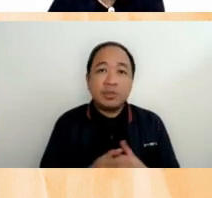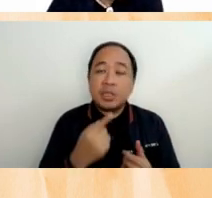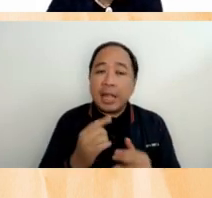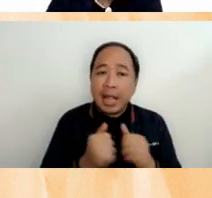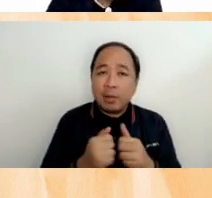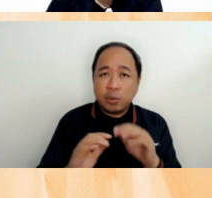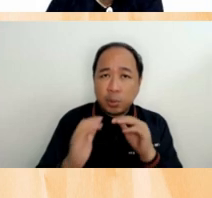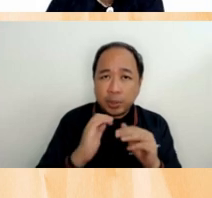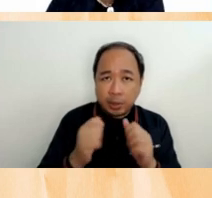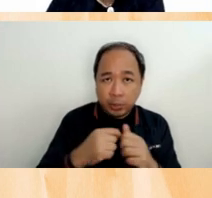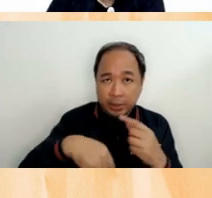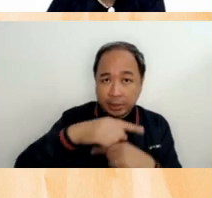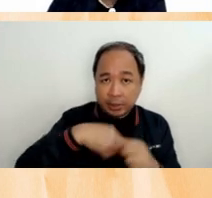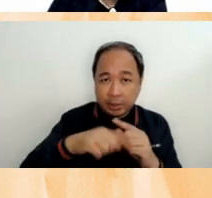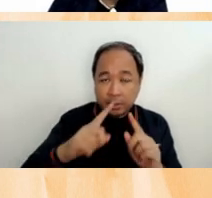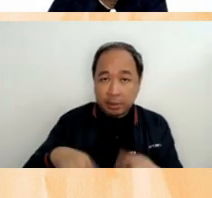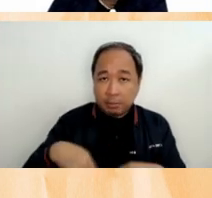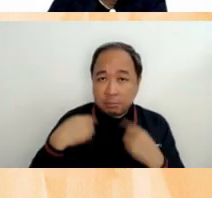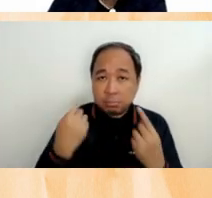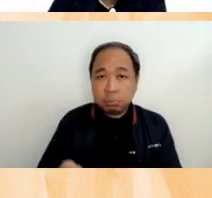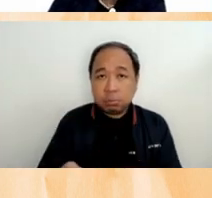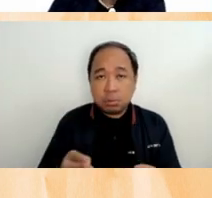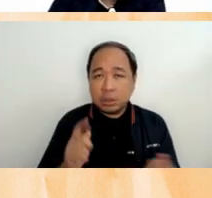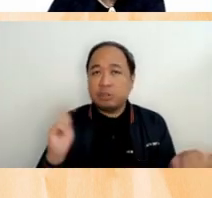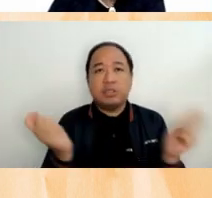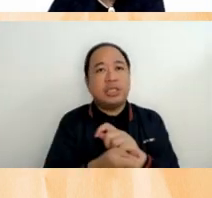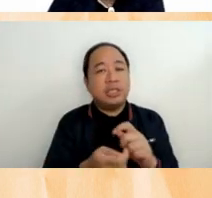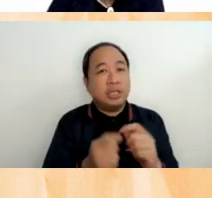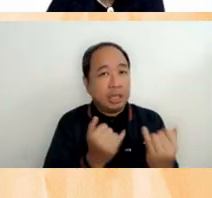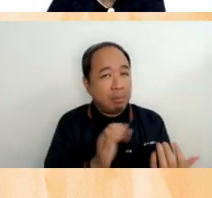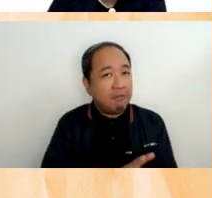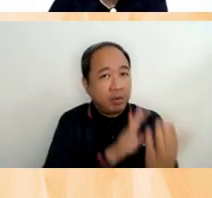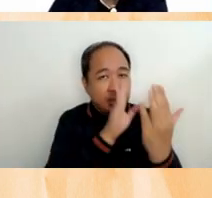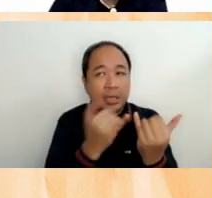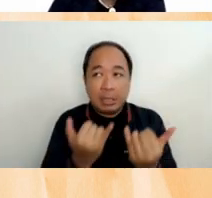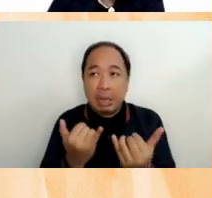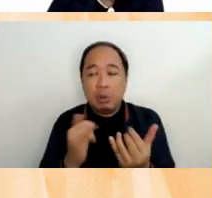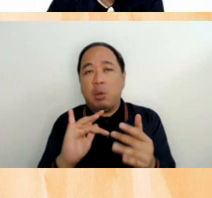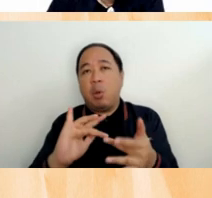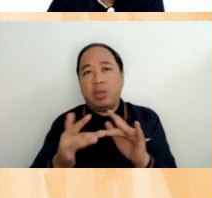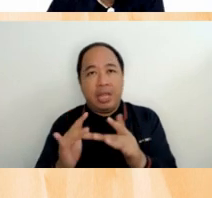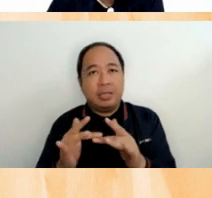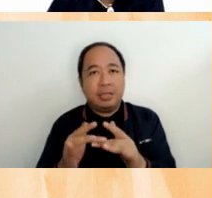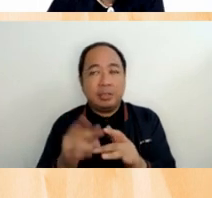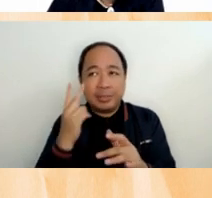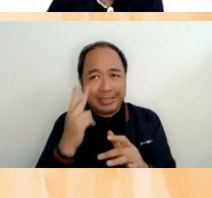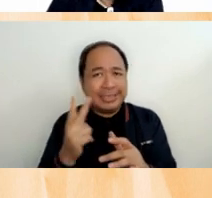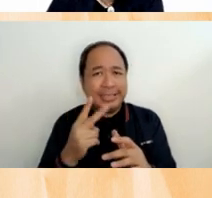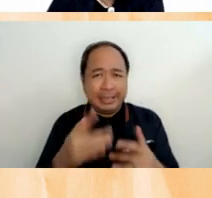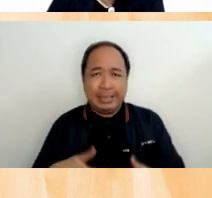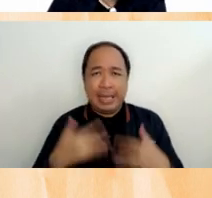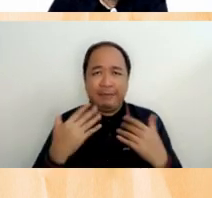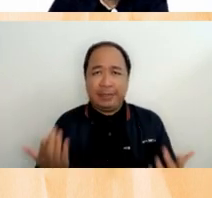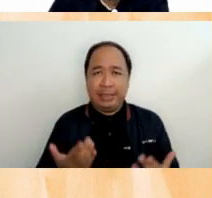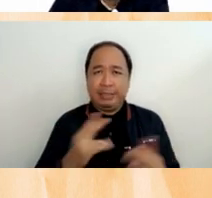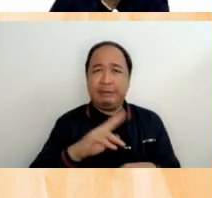in the Philippines as well, and that there are physical health consequences of poor connection, which include an